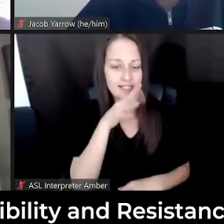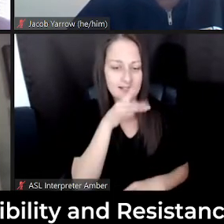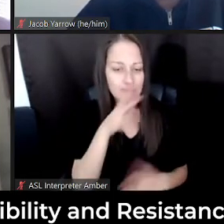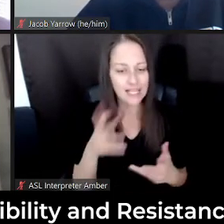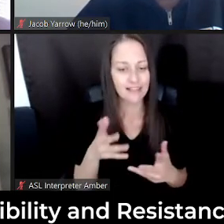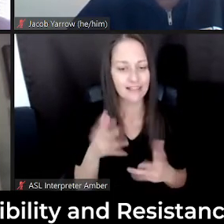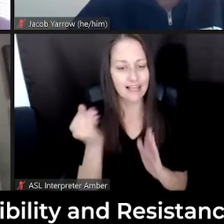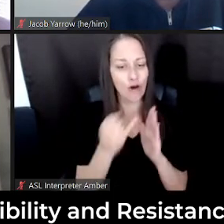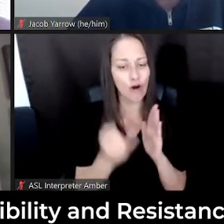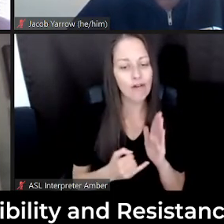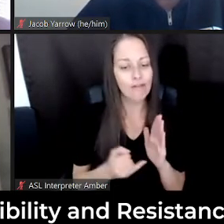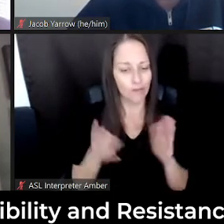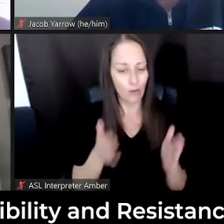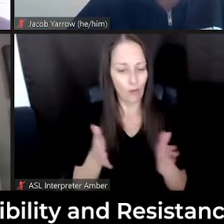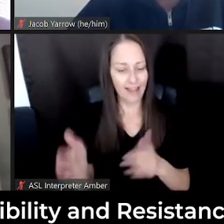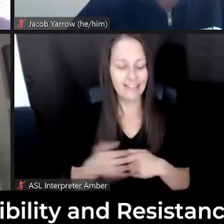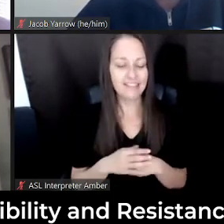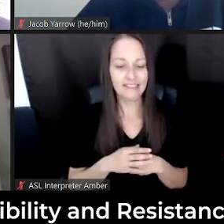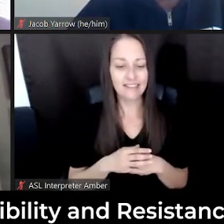really focused on that